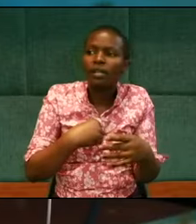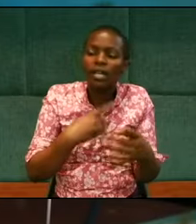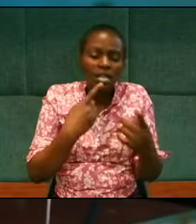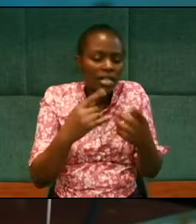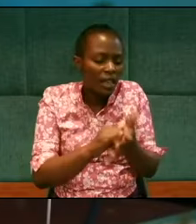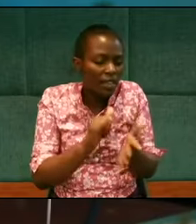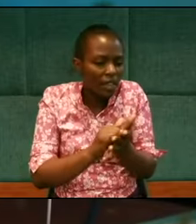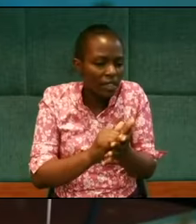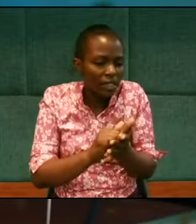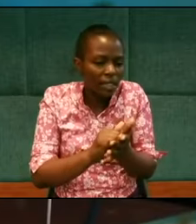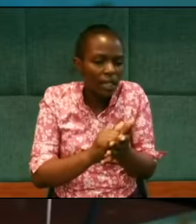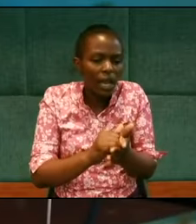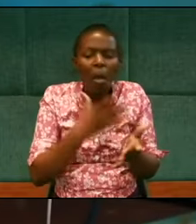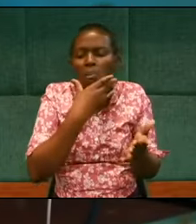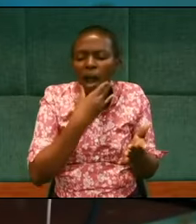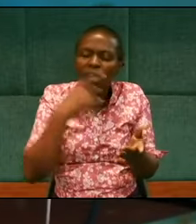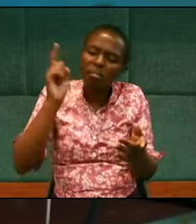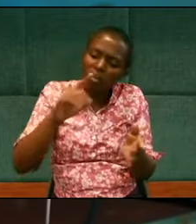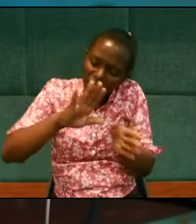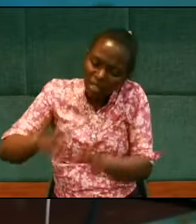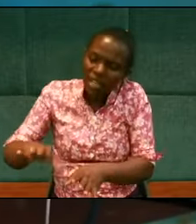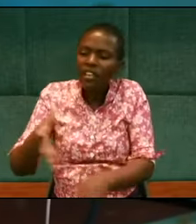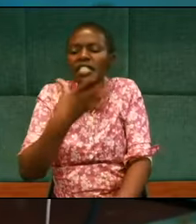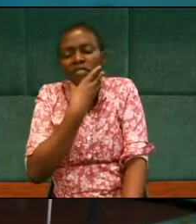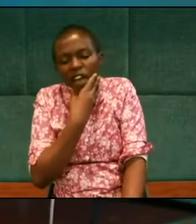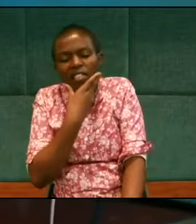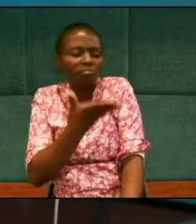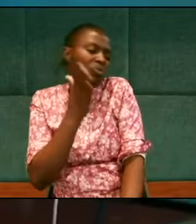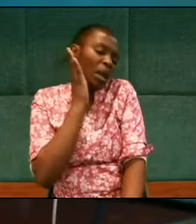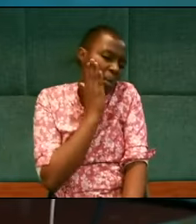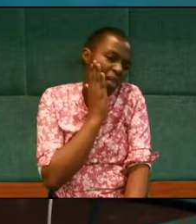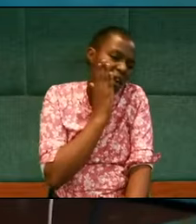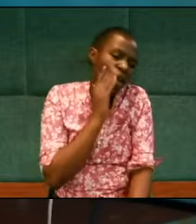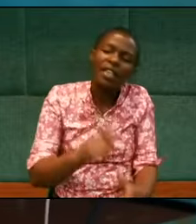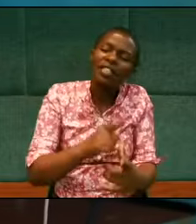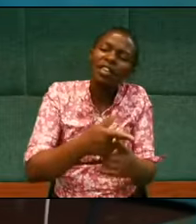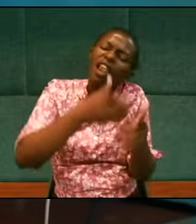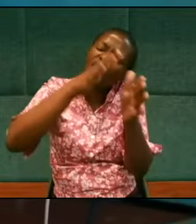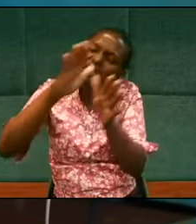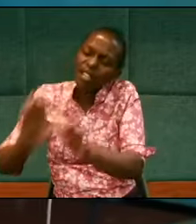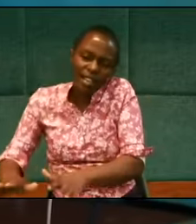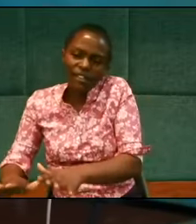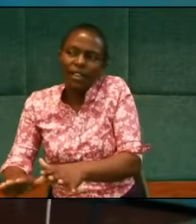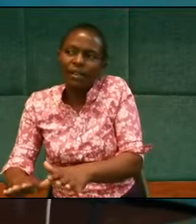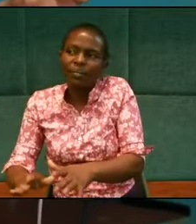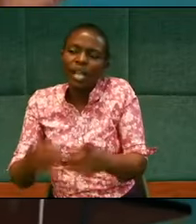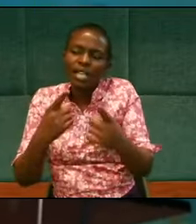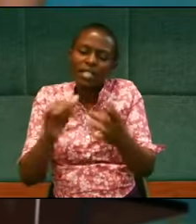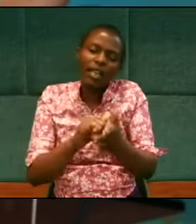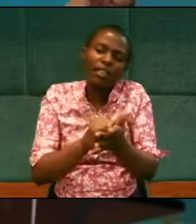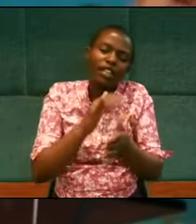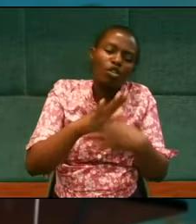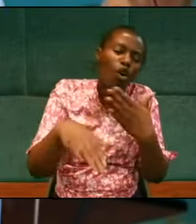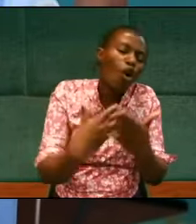leave his father and his mother. In other words, in the living, it means that all